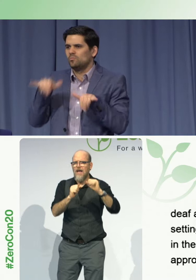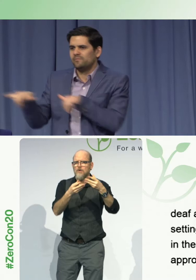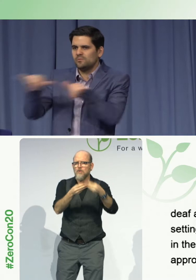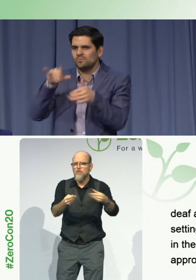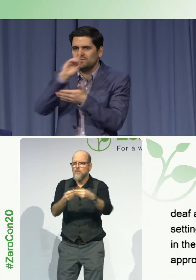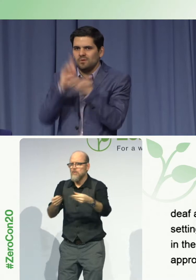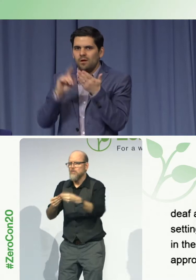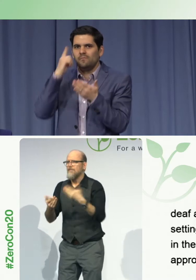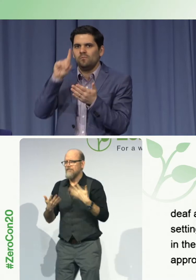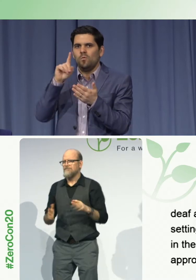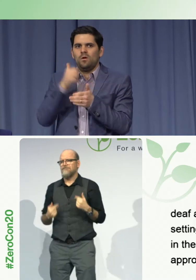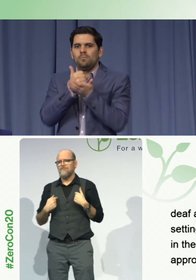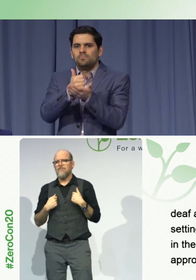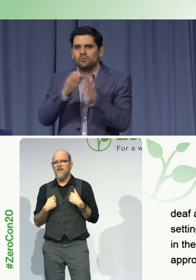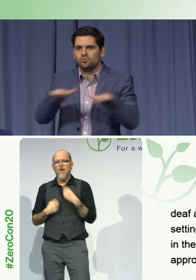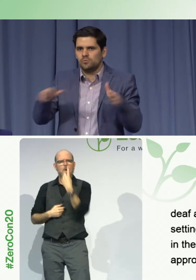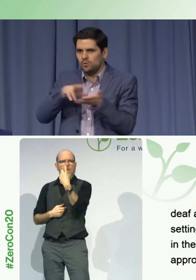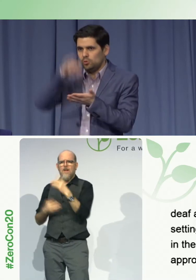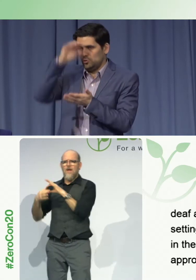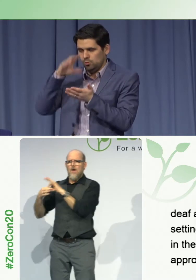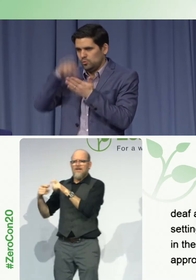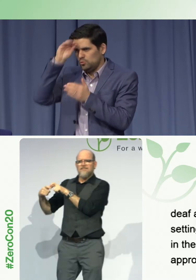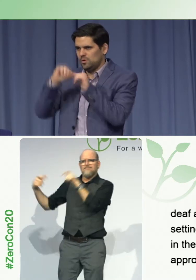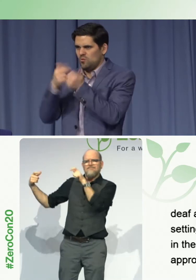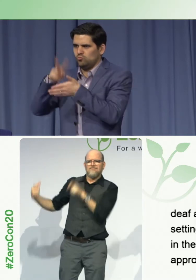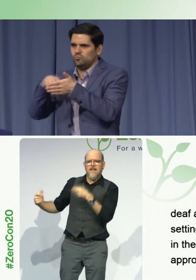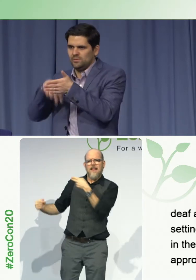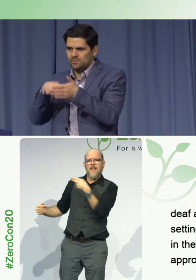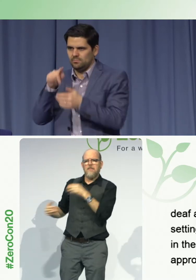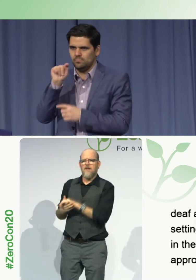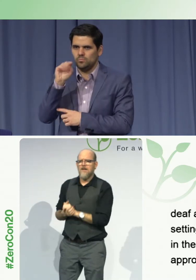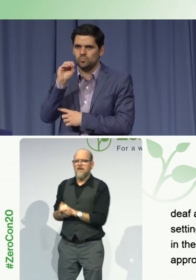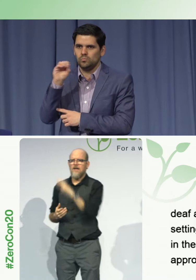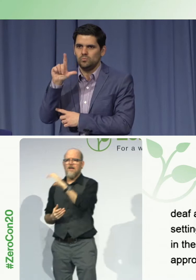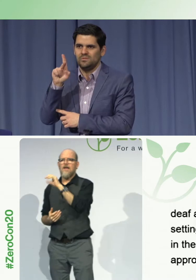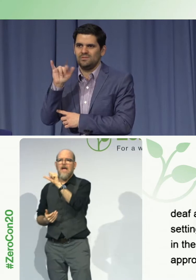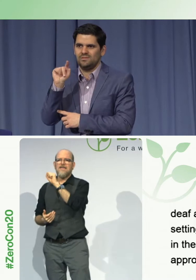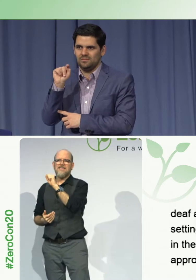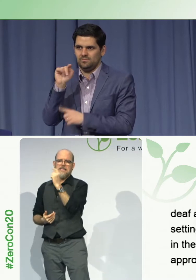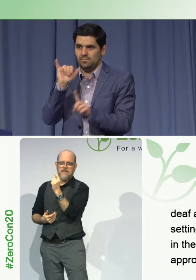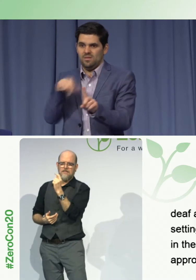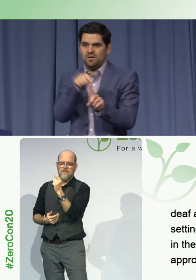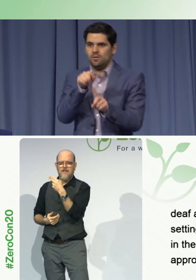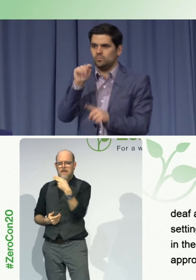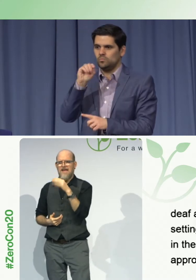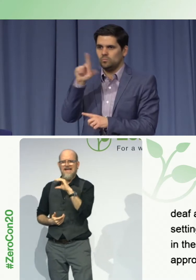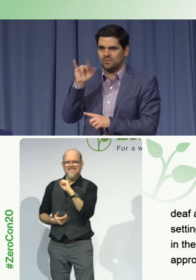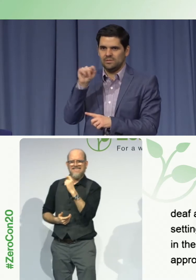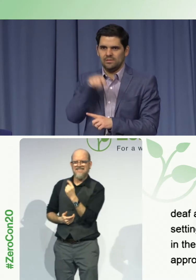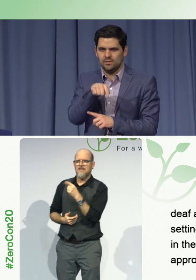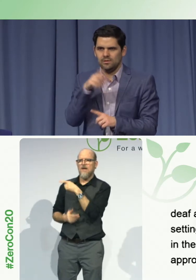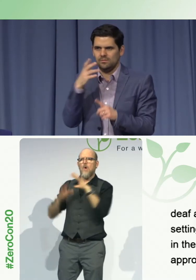drawing from an organization named CAST to design universal design principles for learning and reading. We